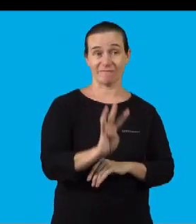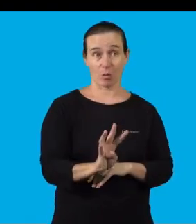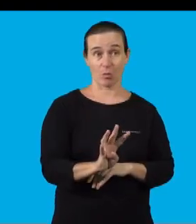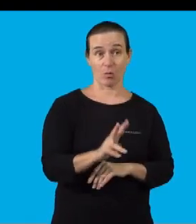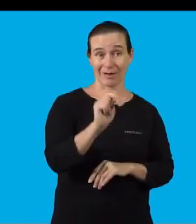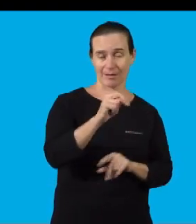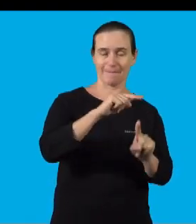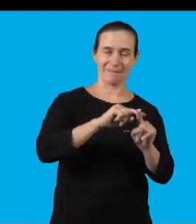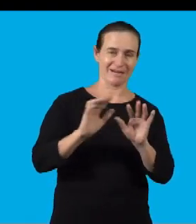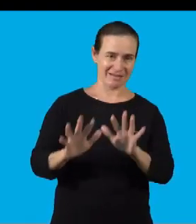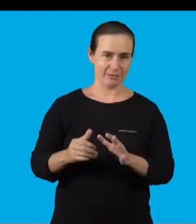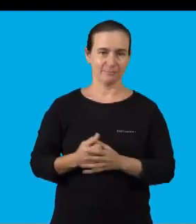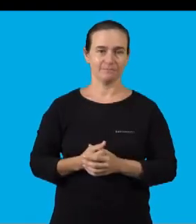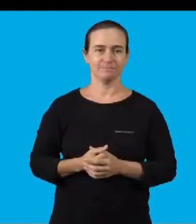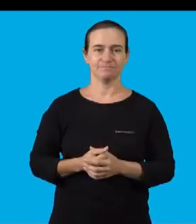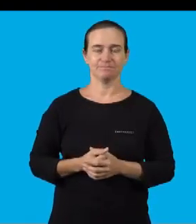minus